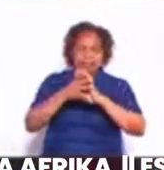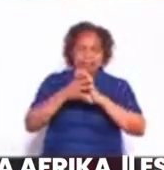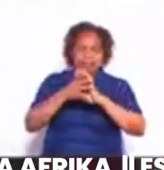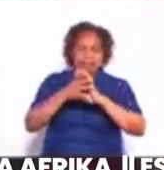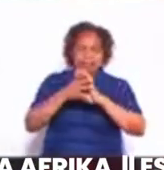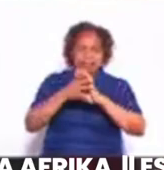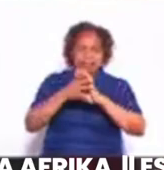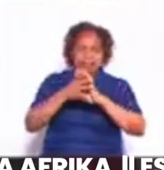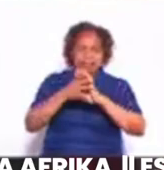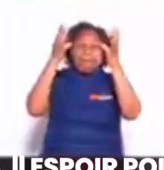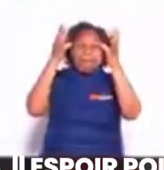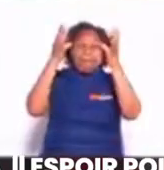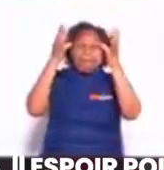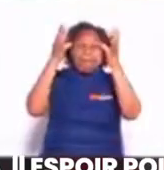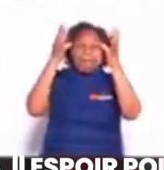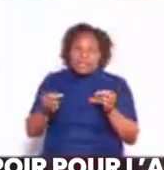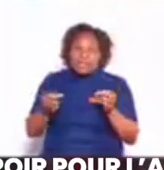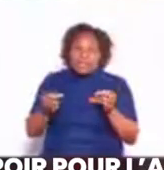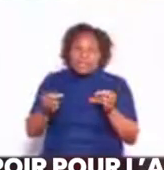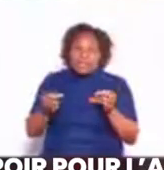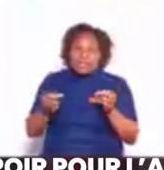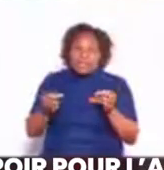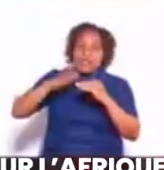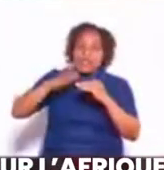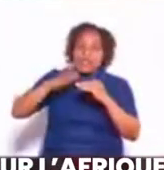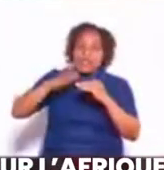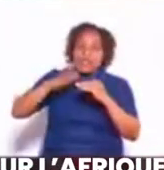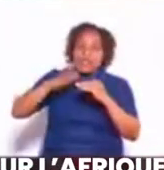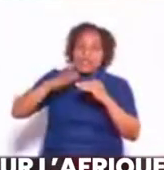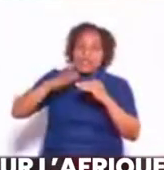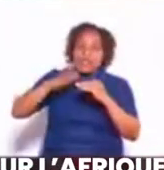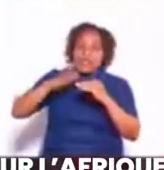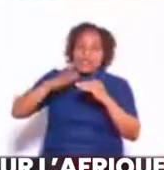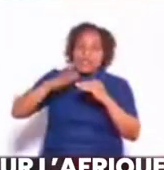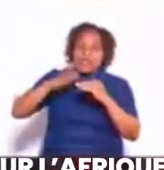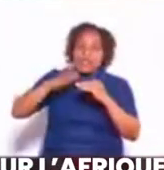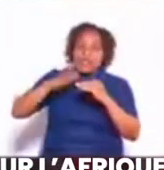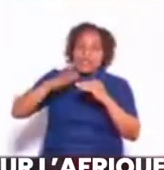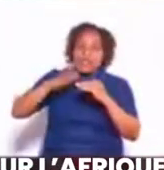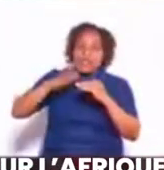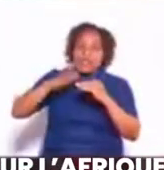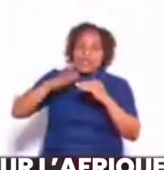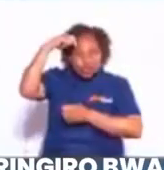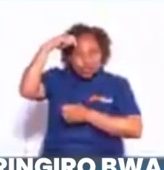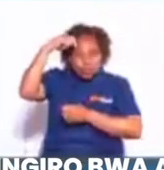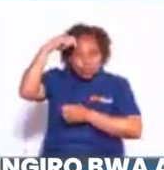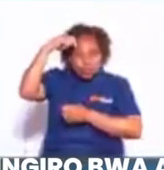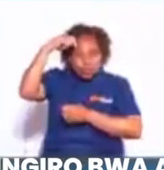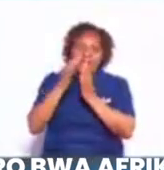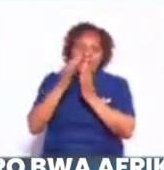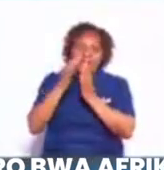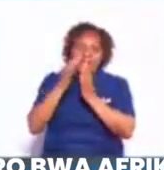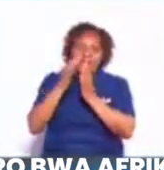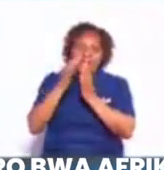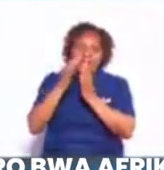Marriage is more than money. Hallelujah. It needs wisdom and understanding.